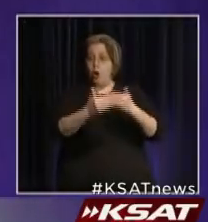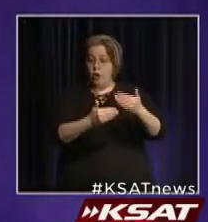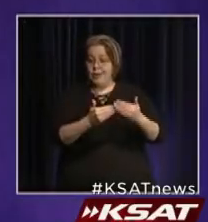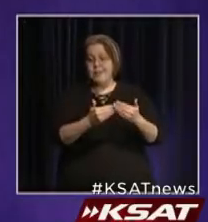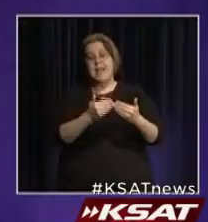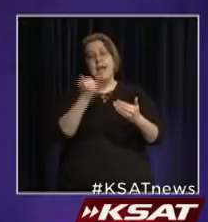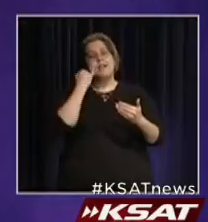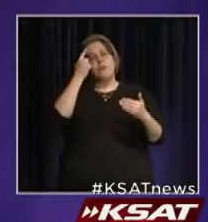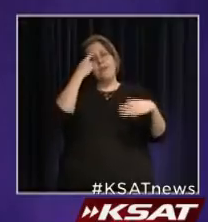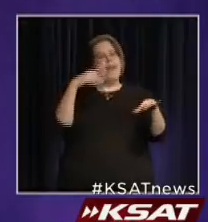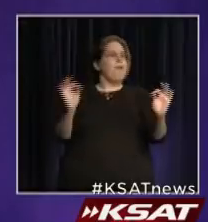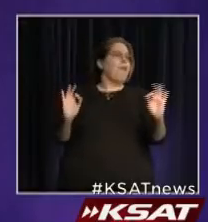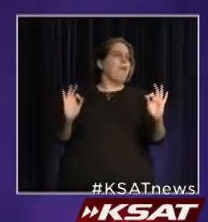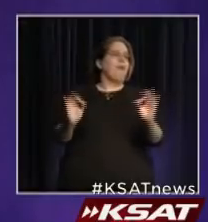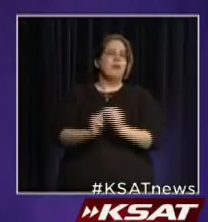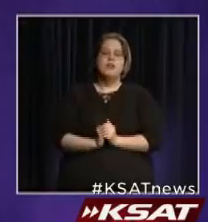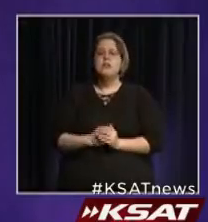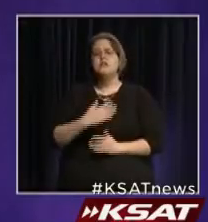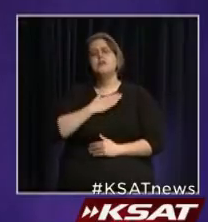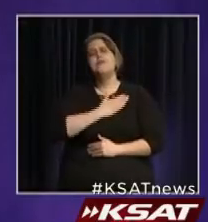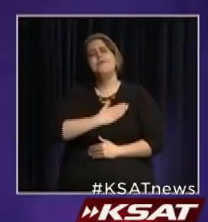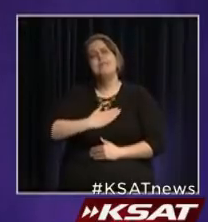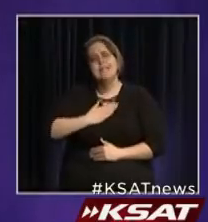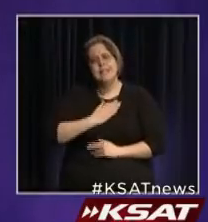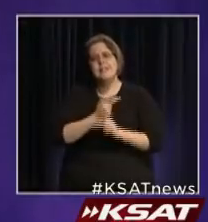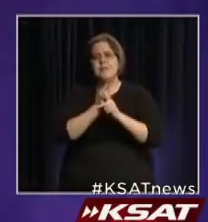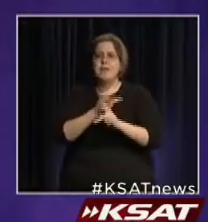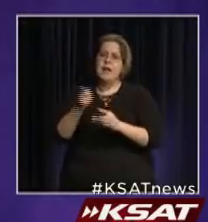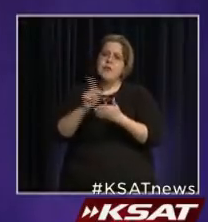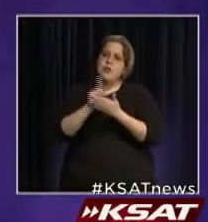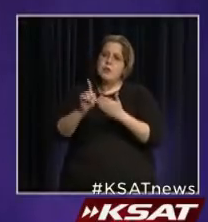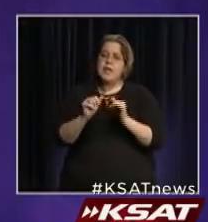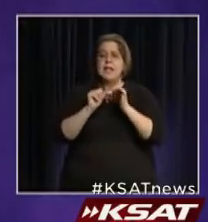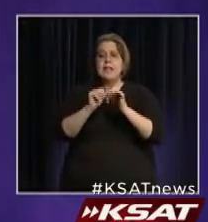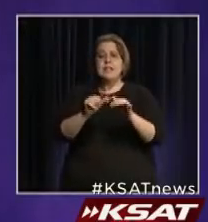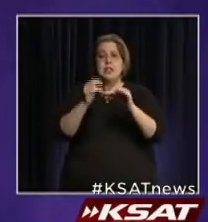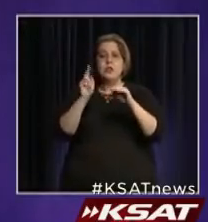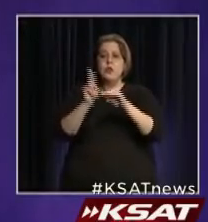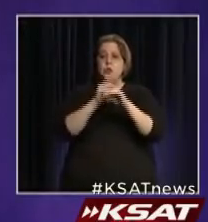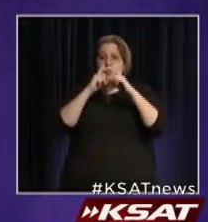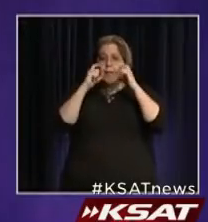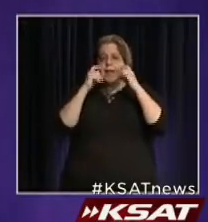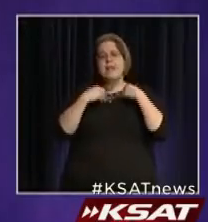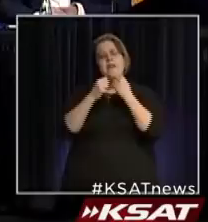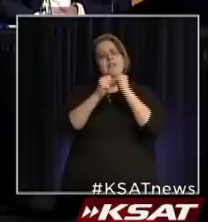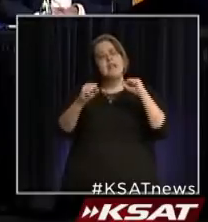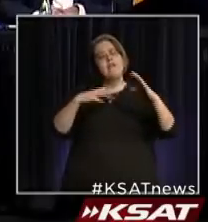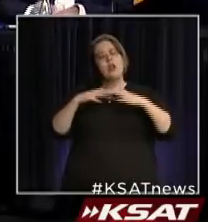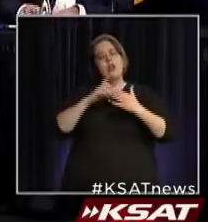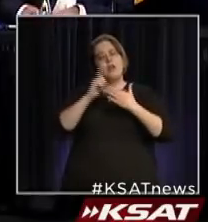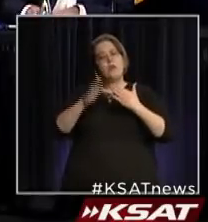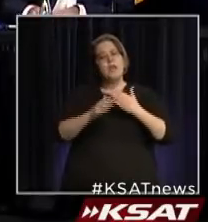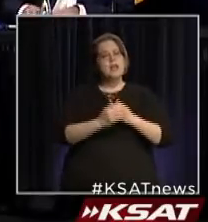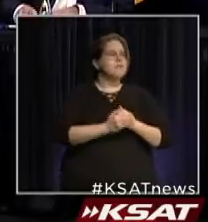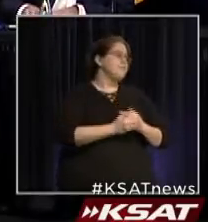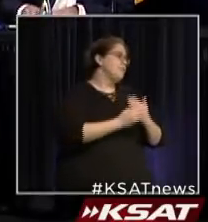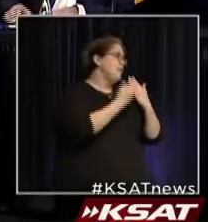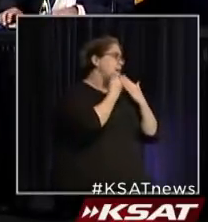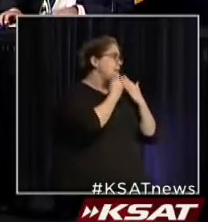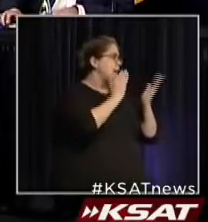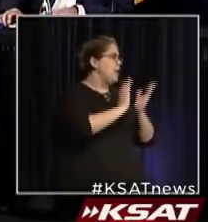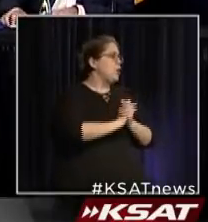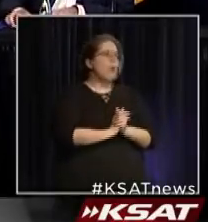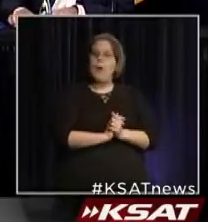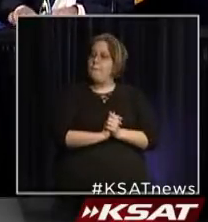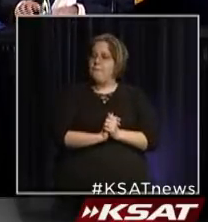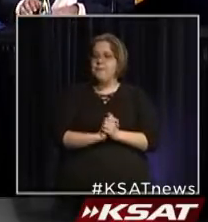guard down. So please be careful this weekend. Continue to mask up and have a great, safe holiday weekend. Thank you very much, Commissioner.